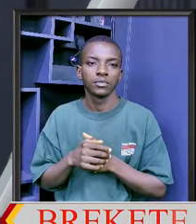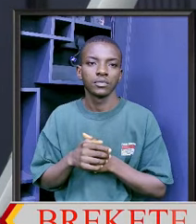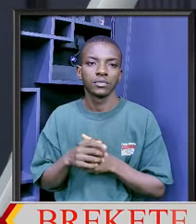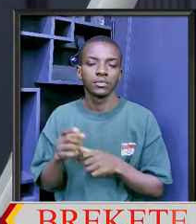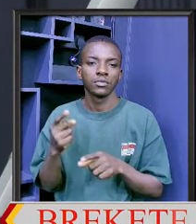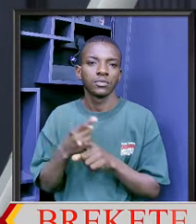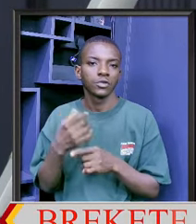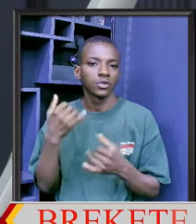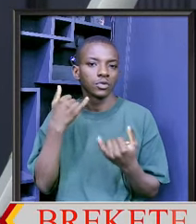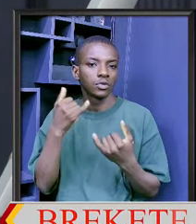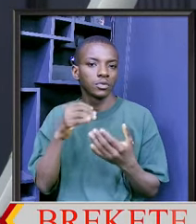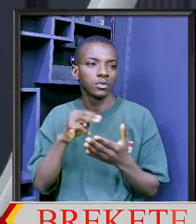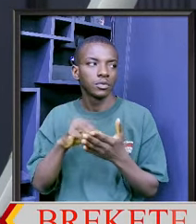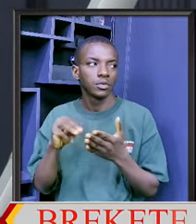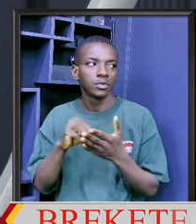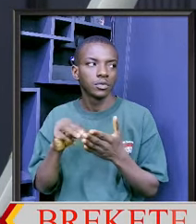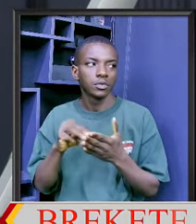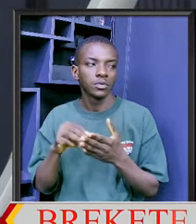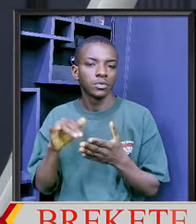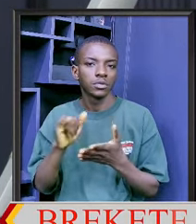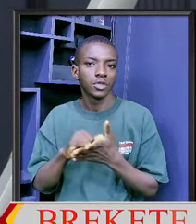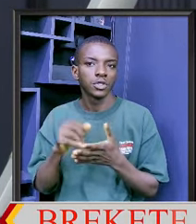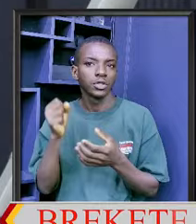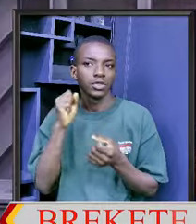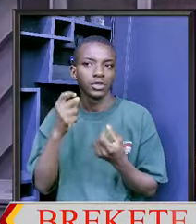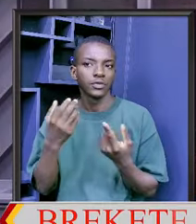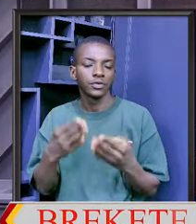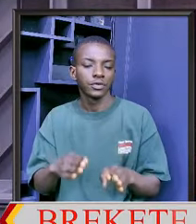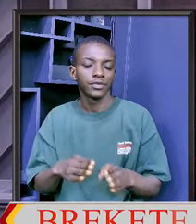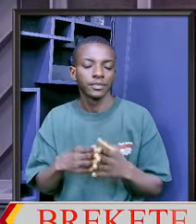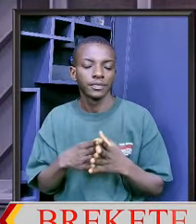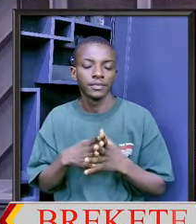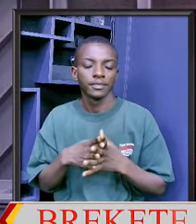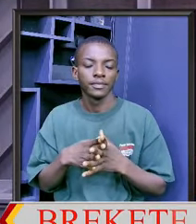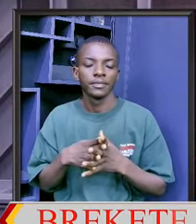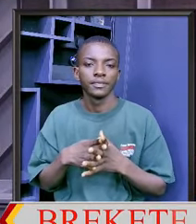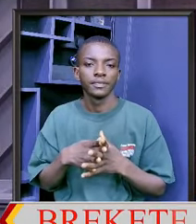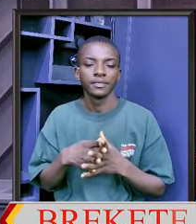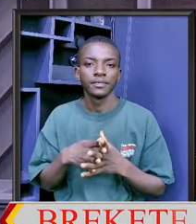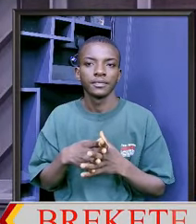We just received this message this morning, say she don't die.